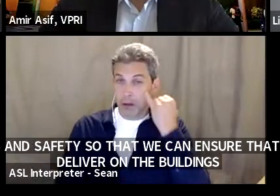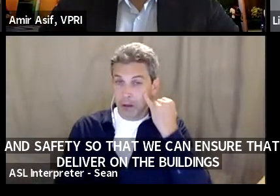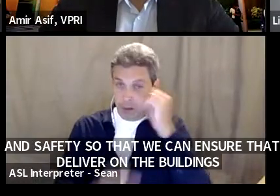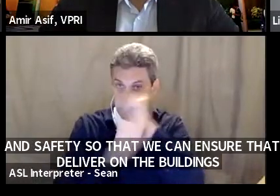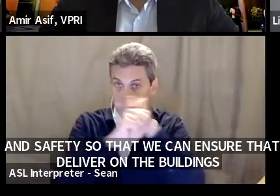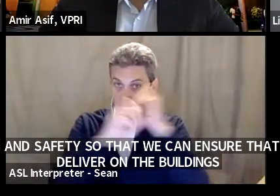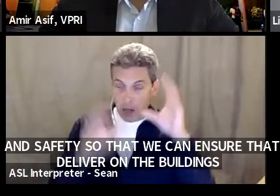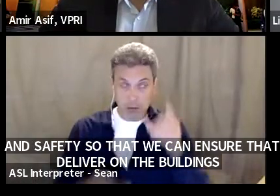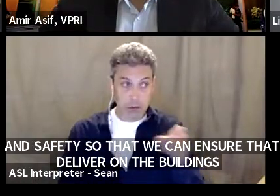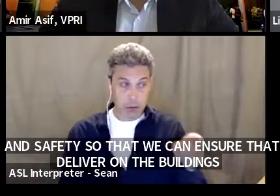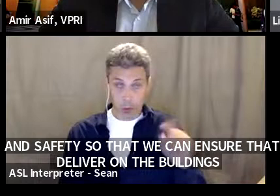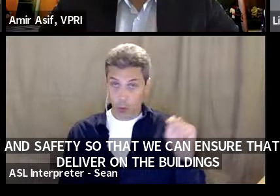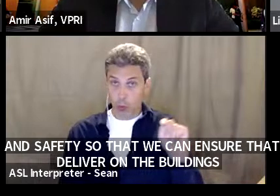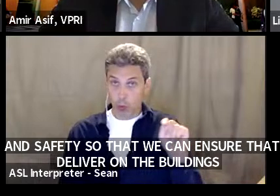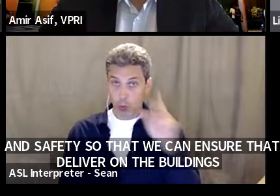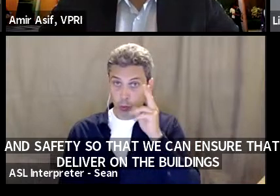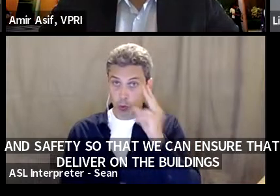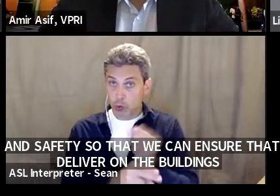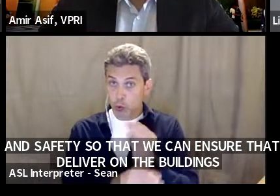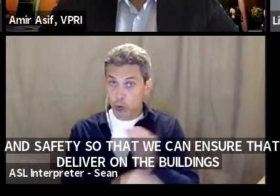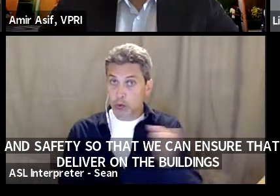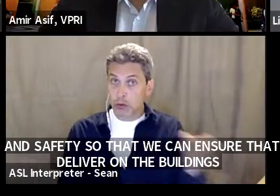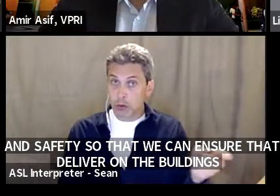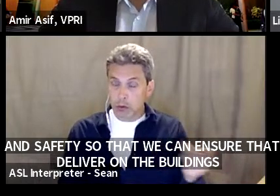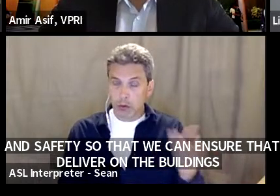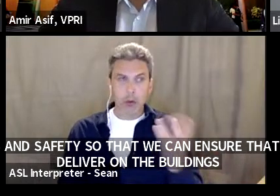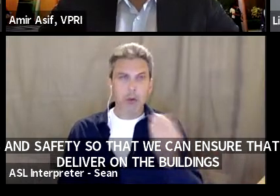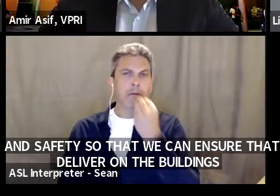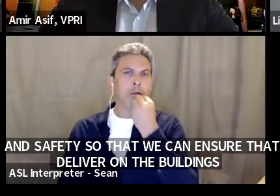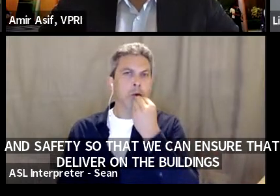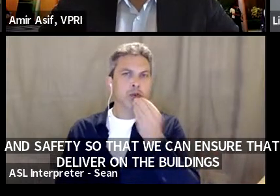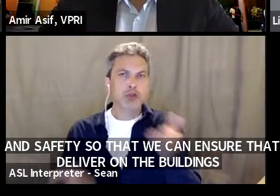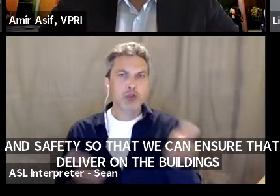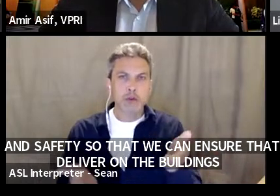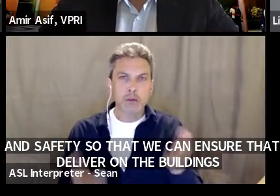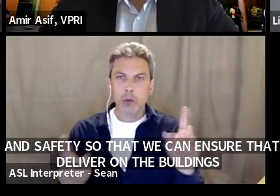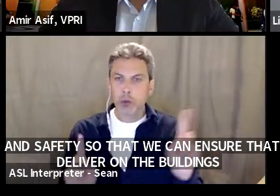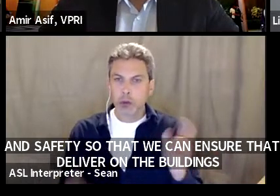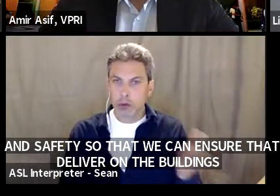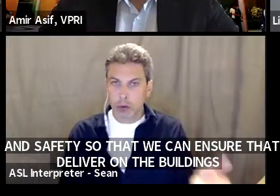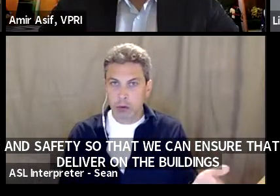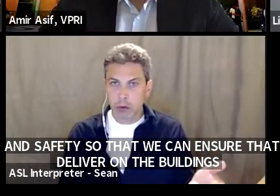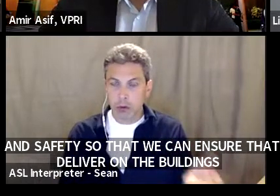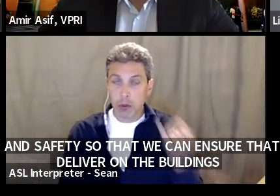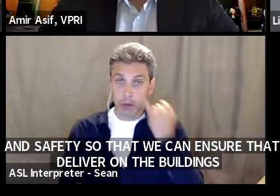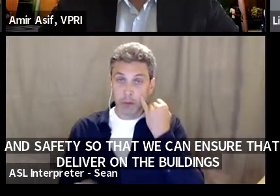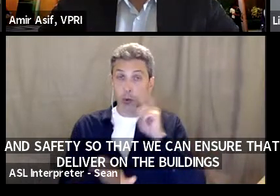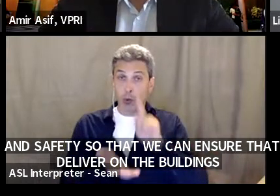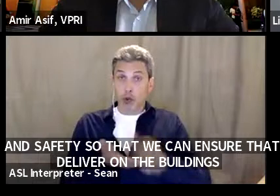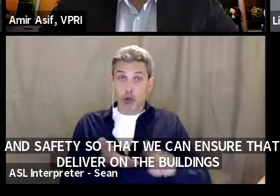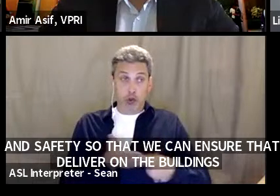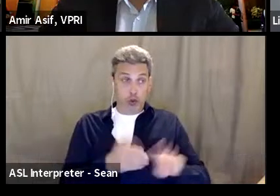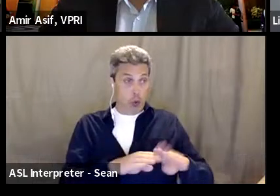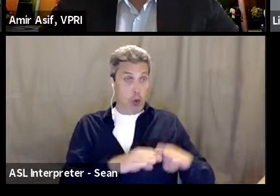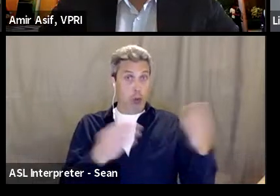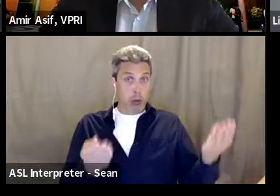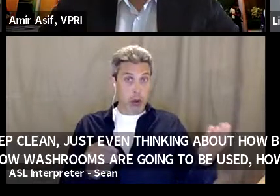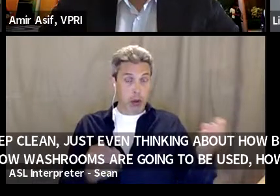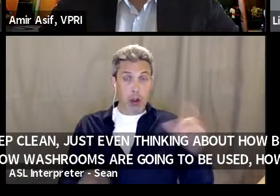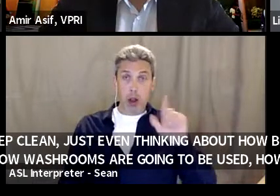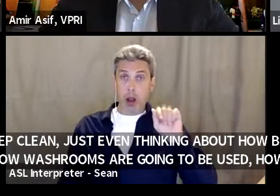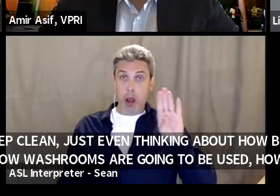to be used, how people might need access to food. If we open up research and there's labs and